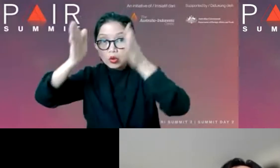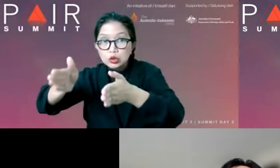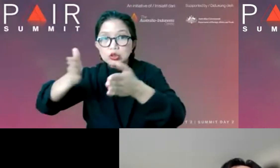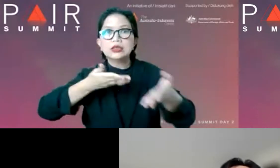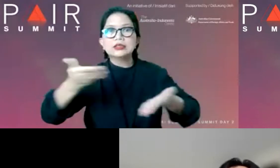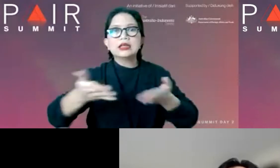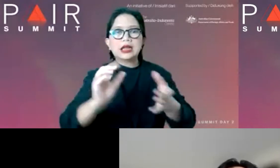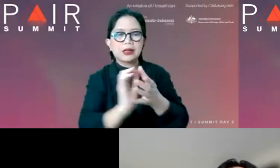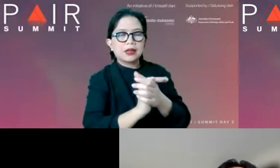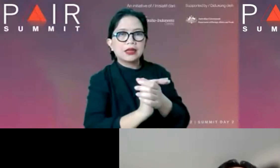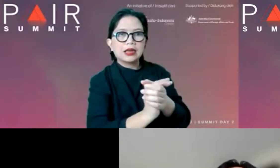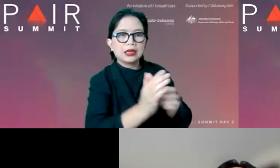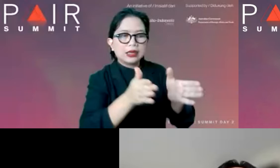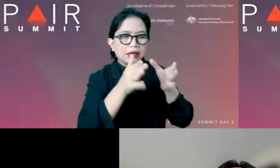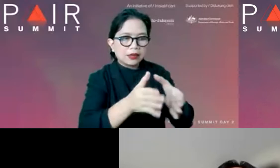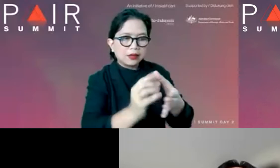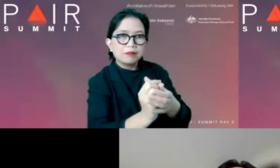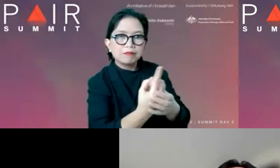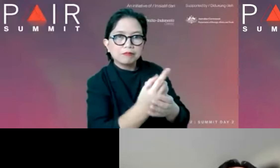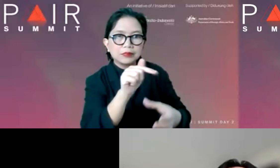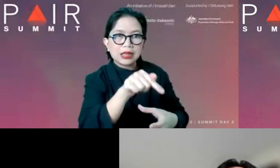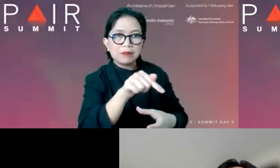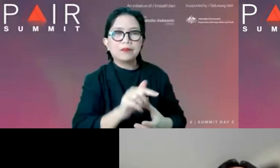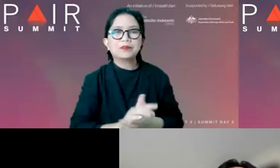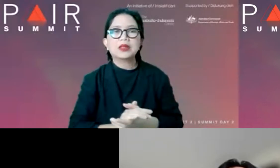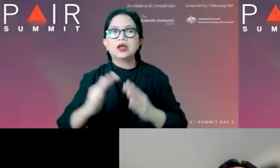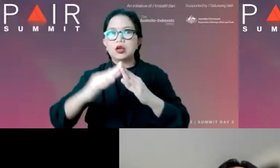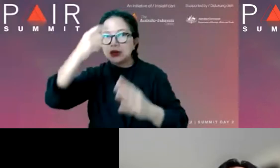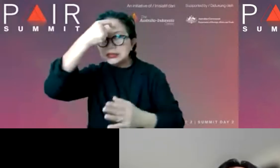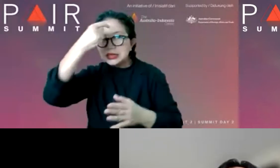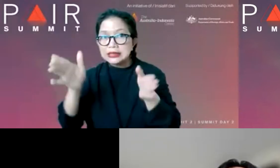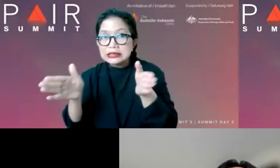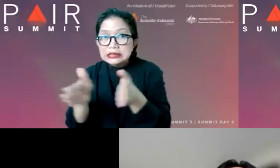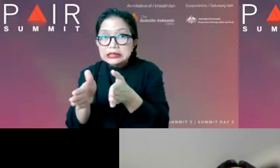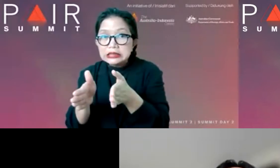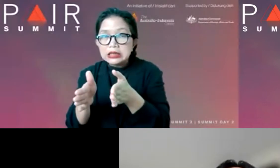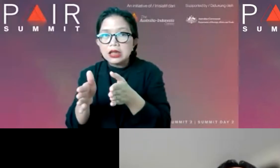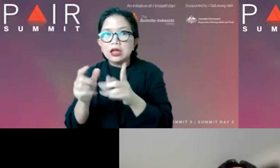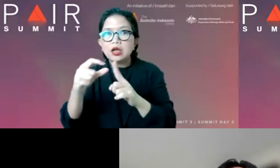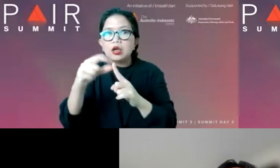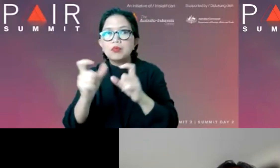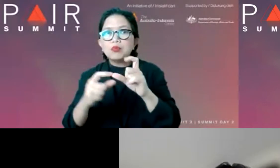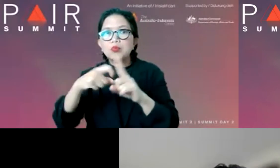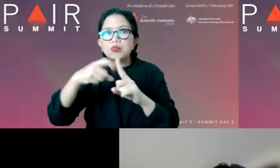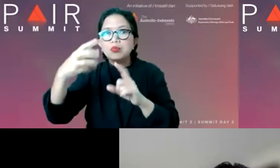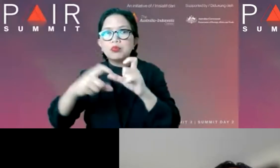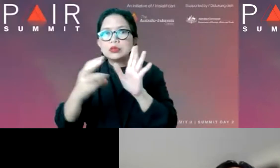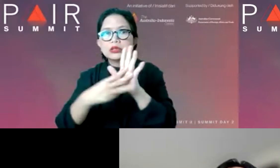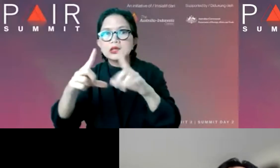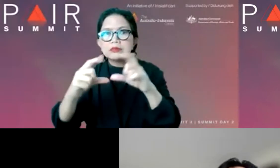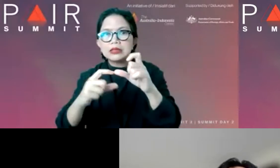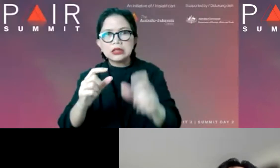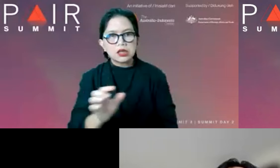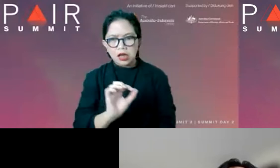in Puskesmas, once they could not be cured in Puskesmas level and becoming the